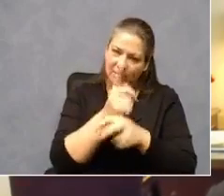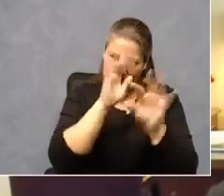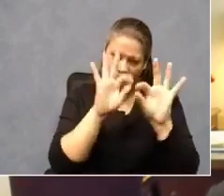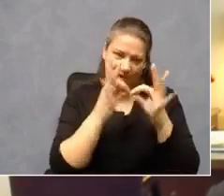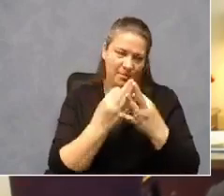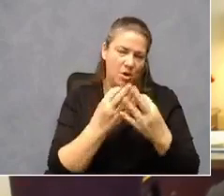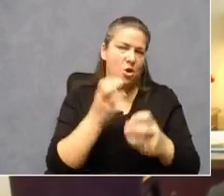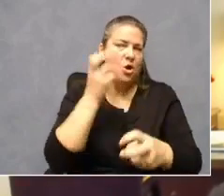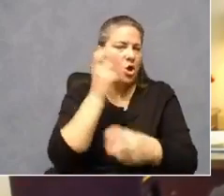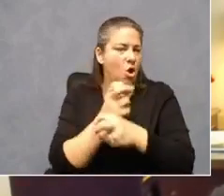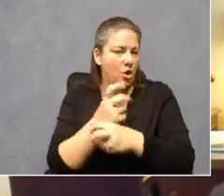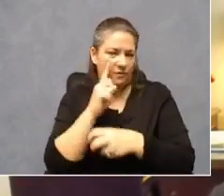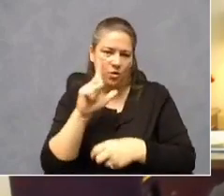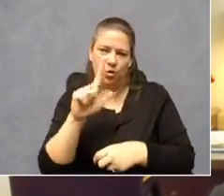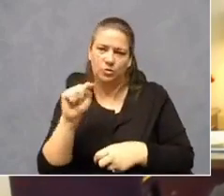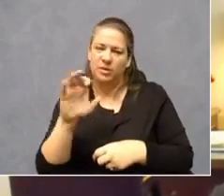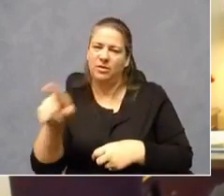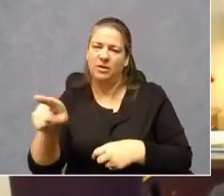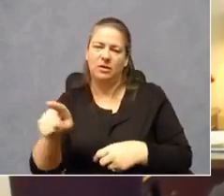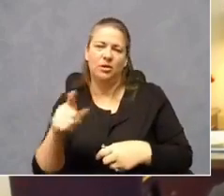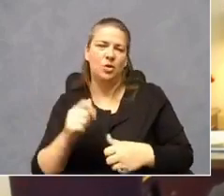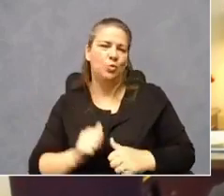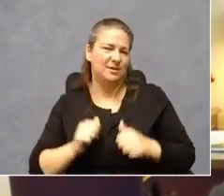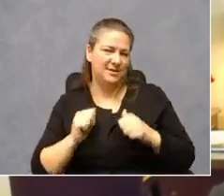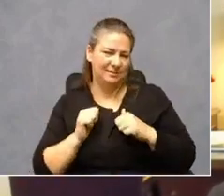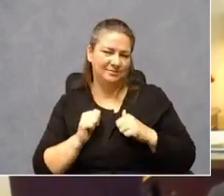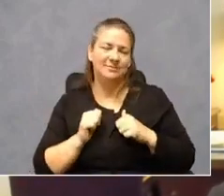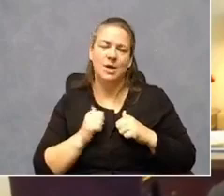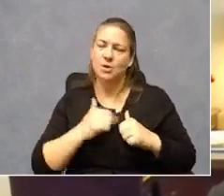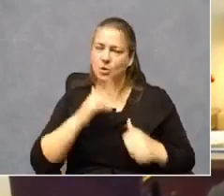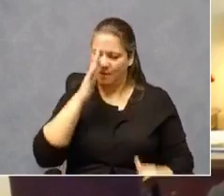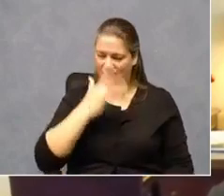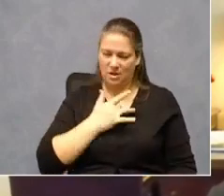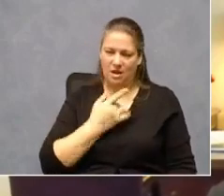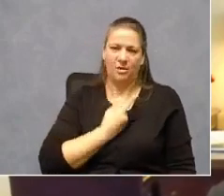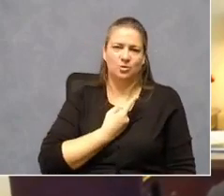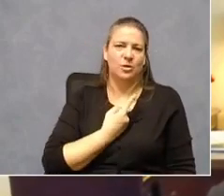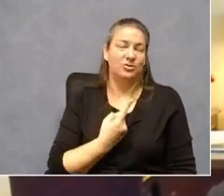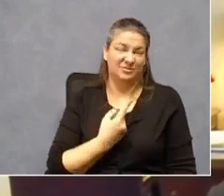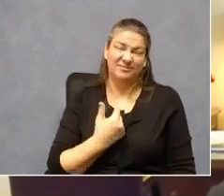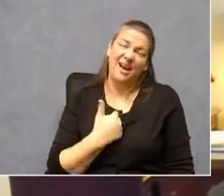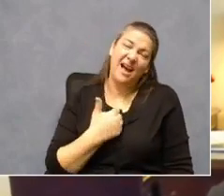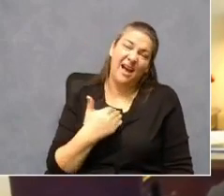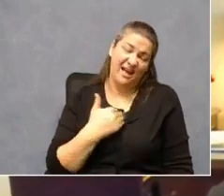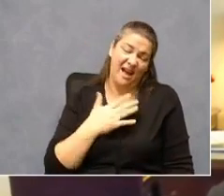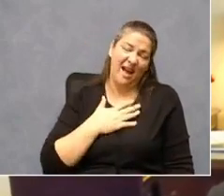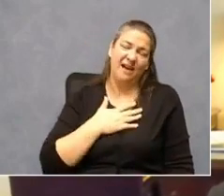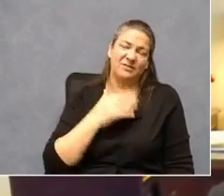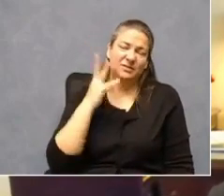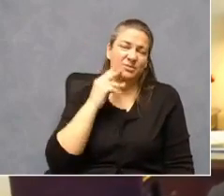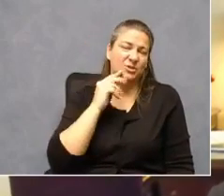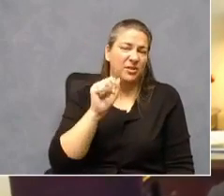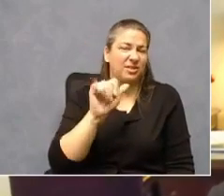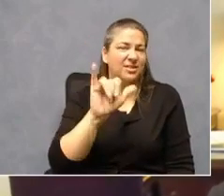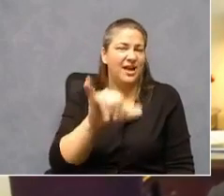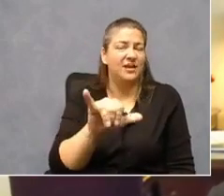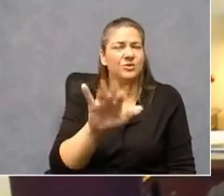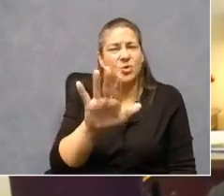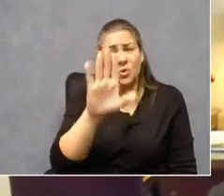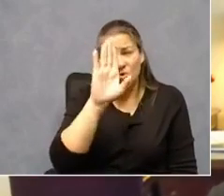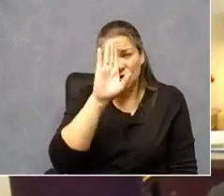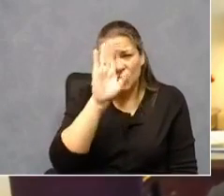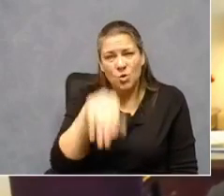do understand the isolation. I have personal experience with that. So please know that we